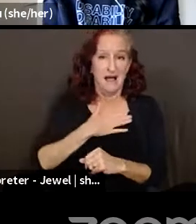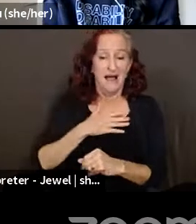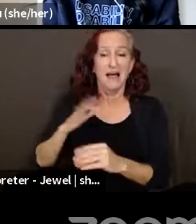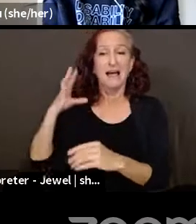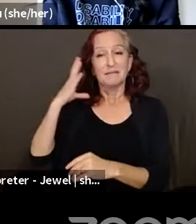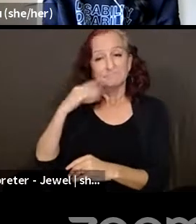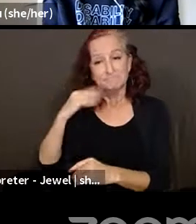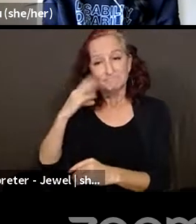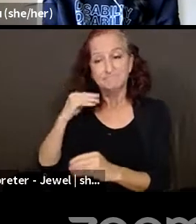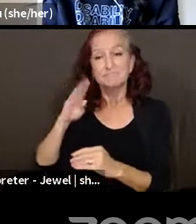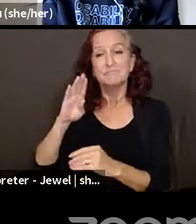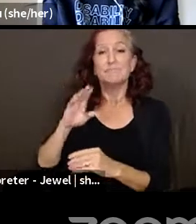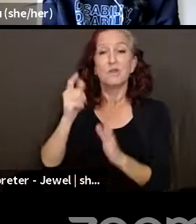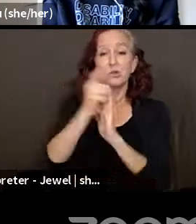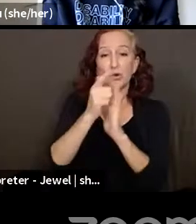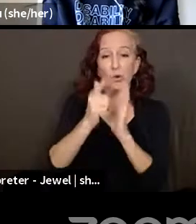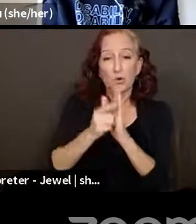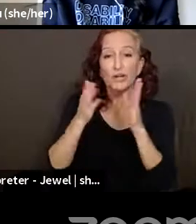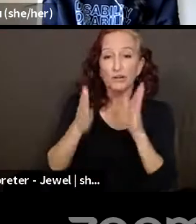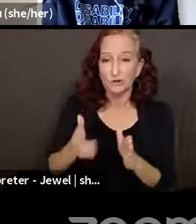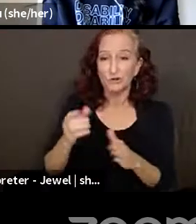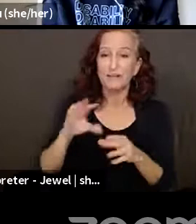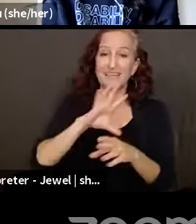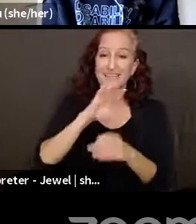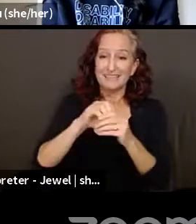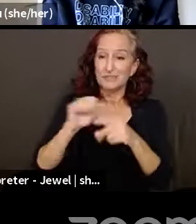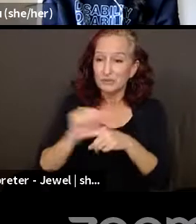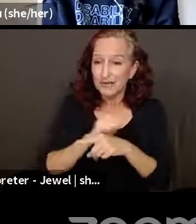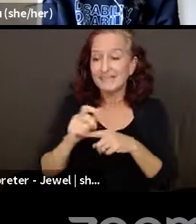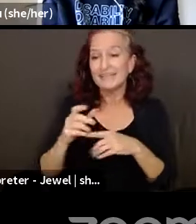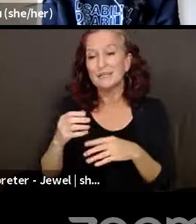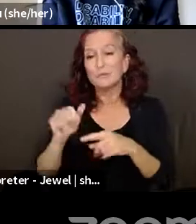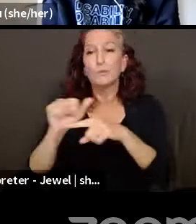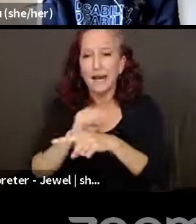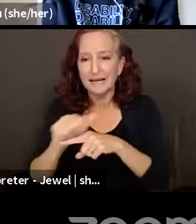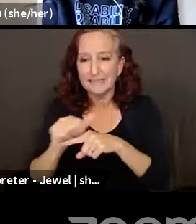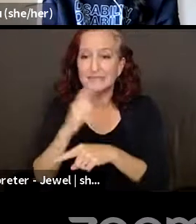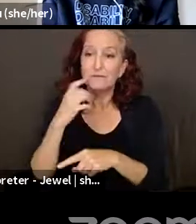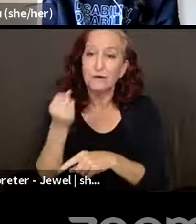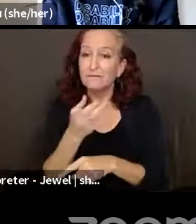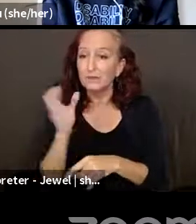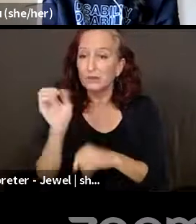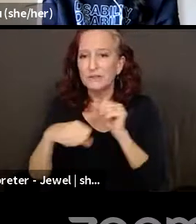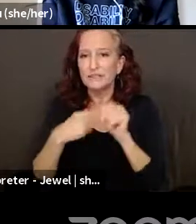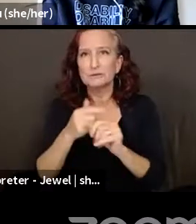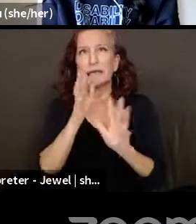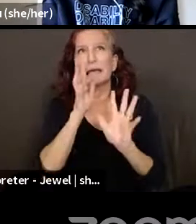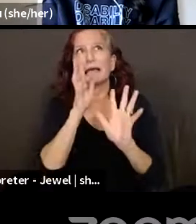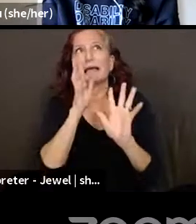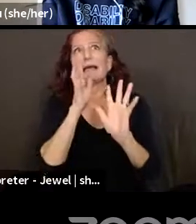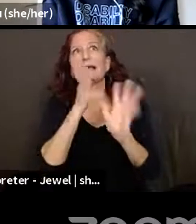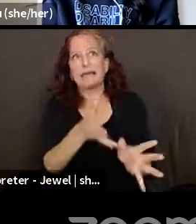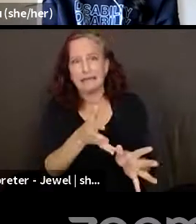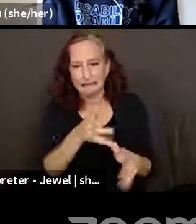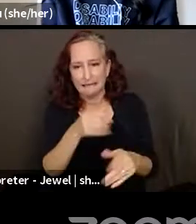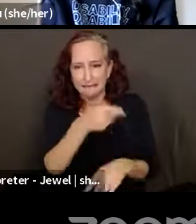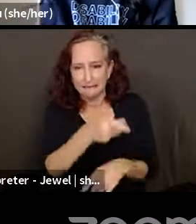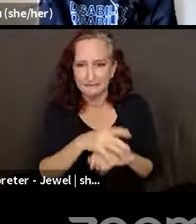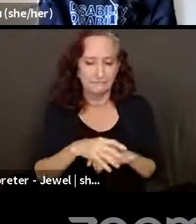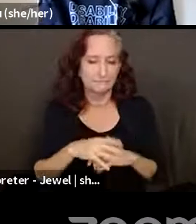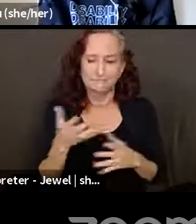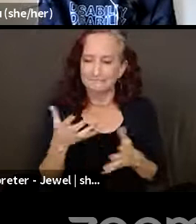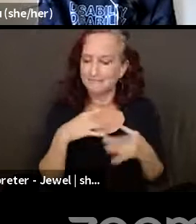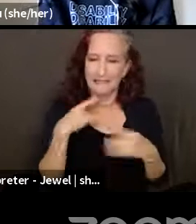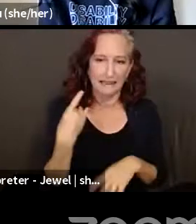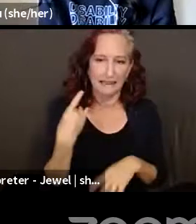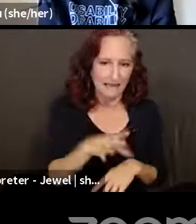law for a few years, really hated it for myriad reasons, which I'm sure you've heard all about as it relates to the practice of law. Hello.